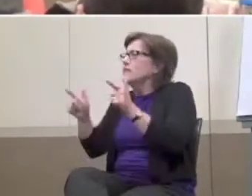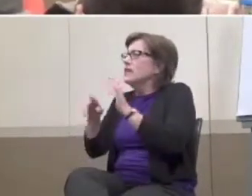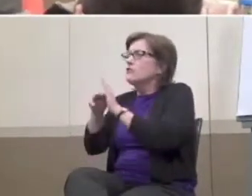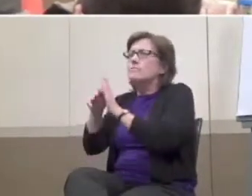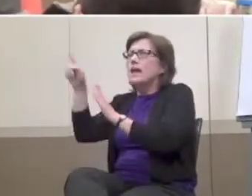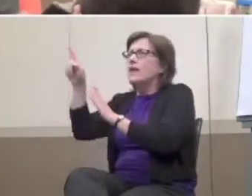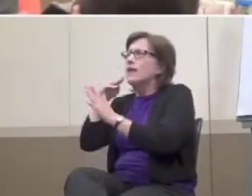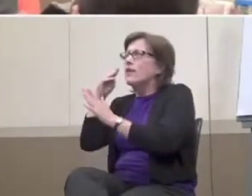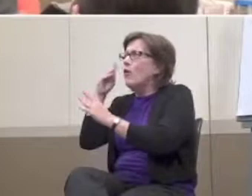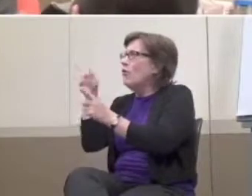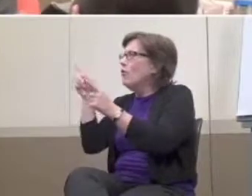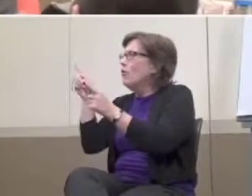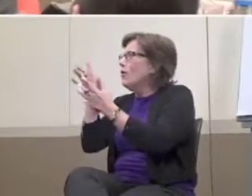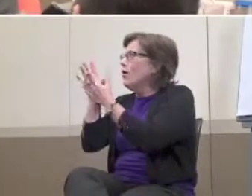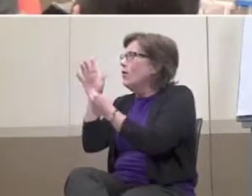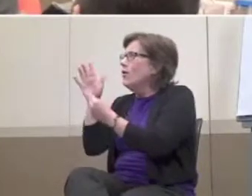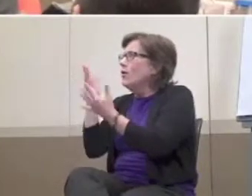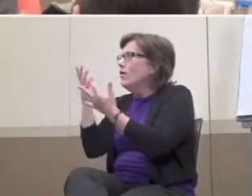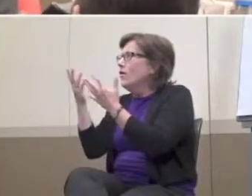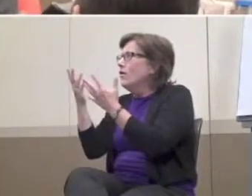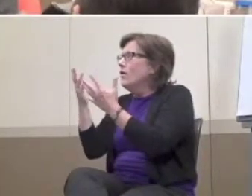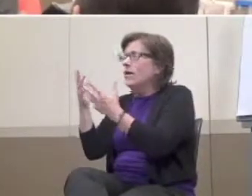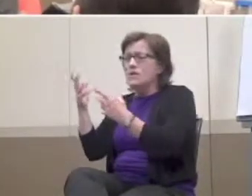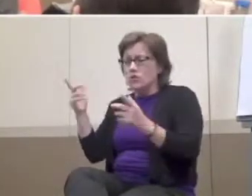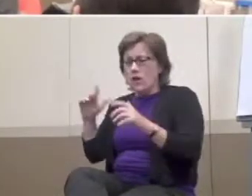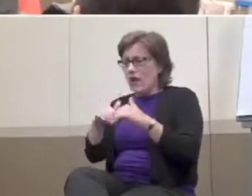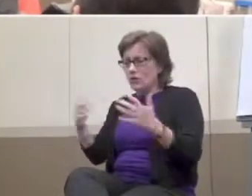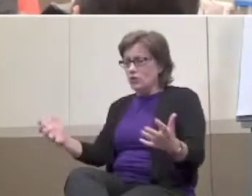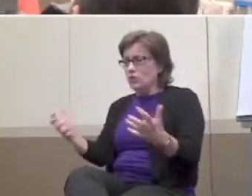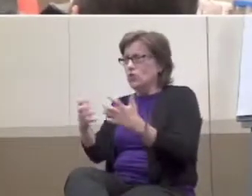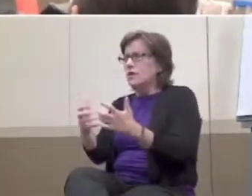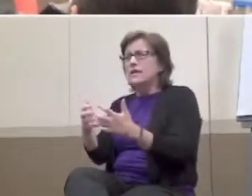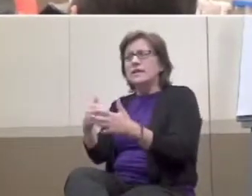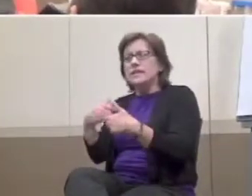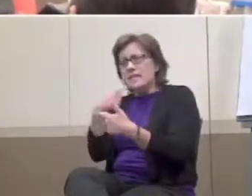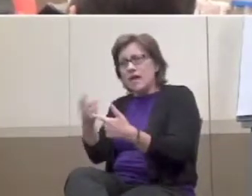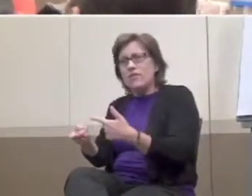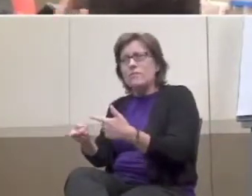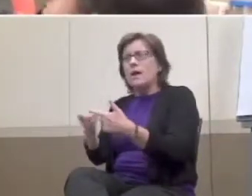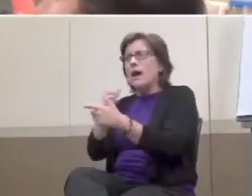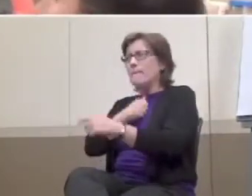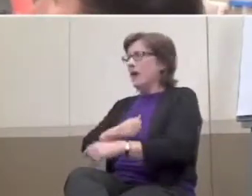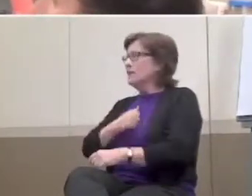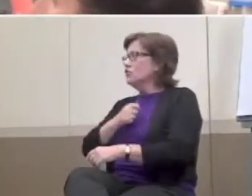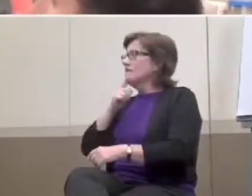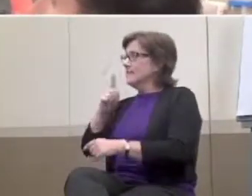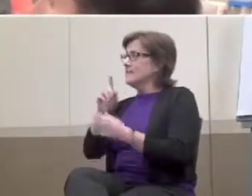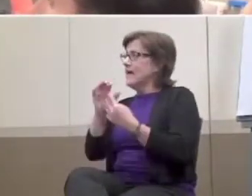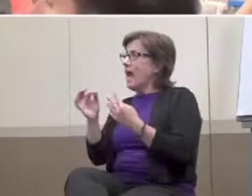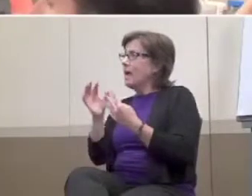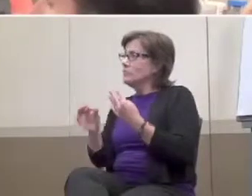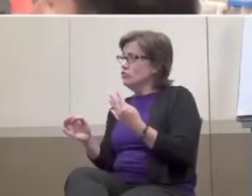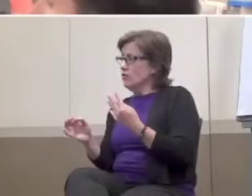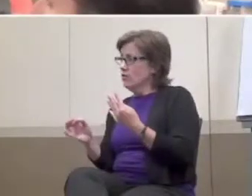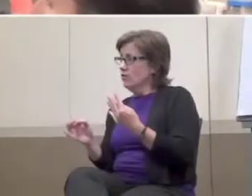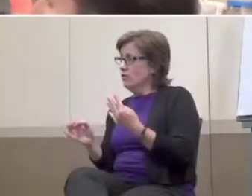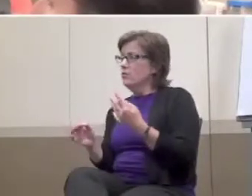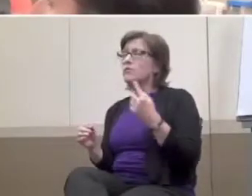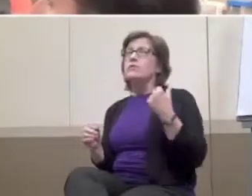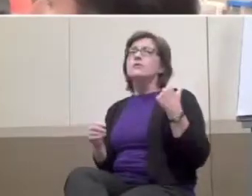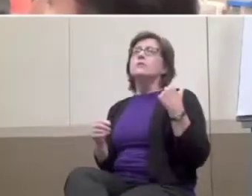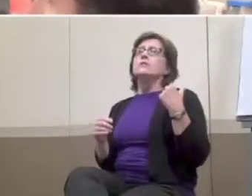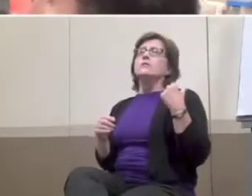would you bridge that gap for them to even know that apologizing is an option for them? I think that you can say when